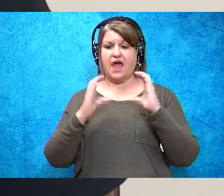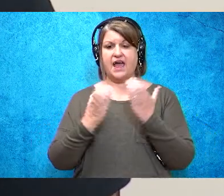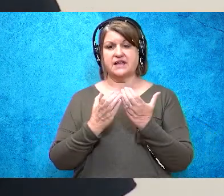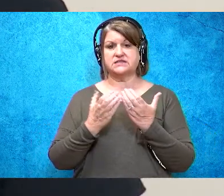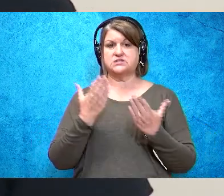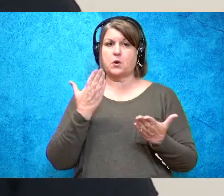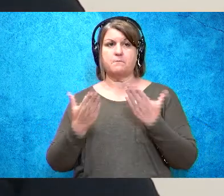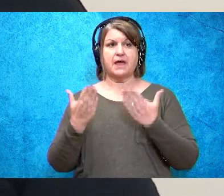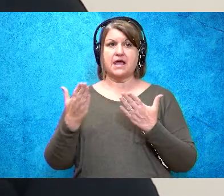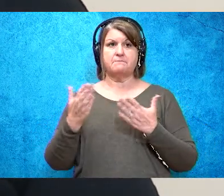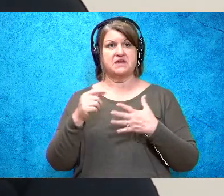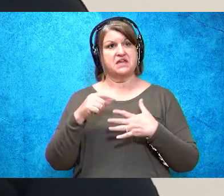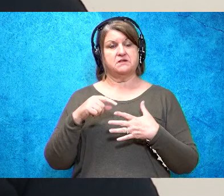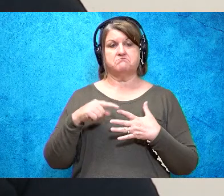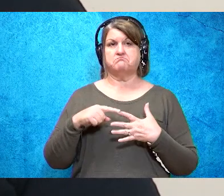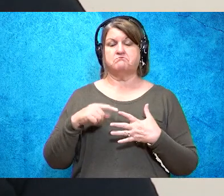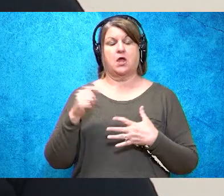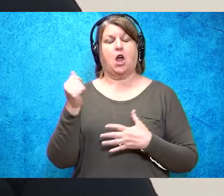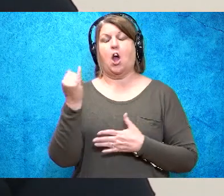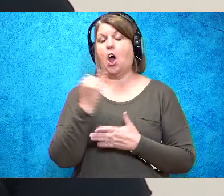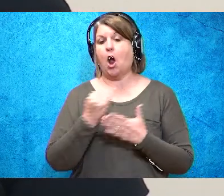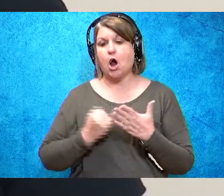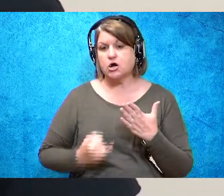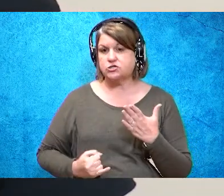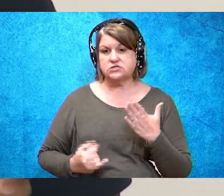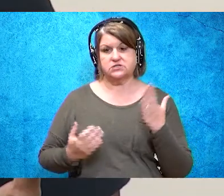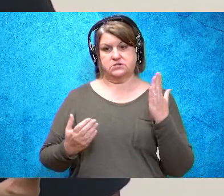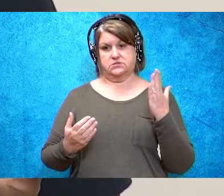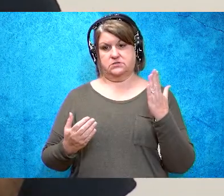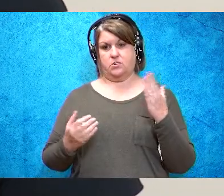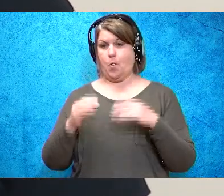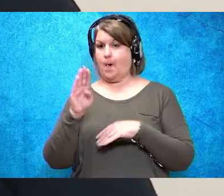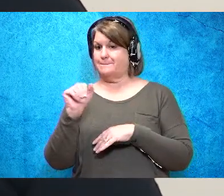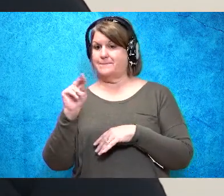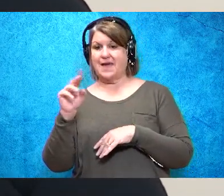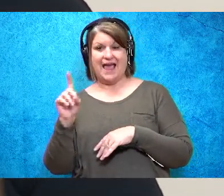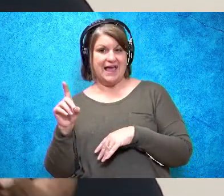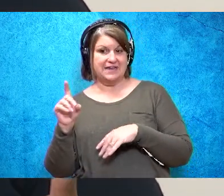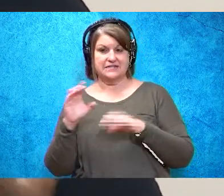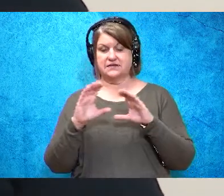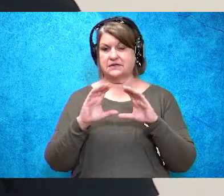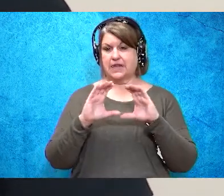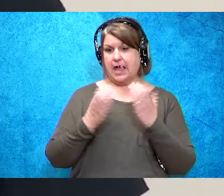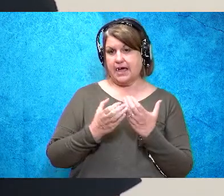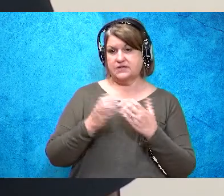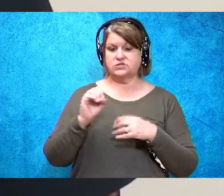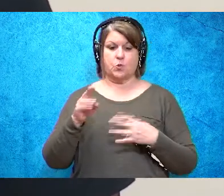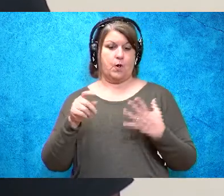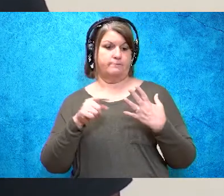art, or it could be some type of band course or music.